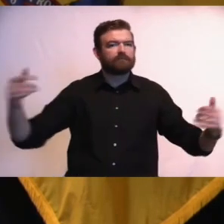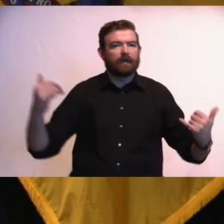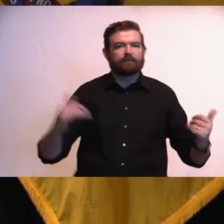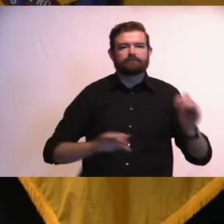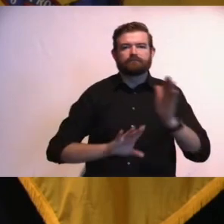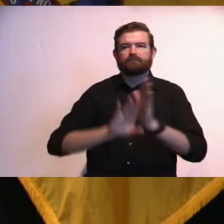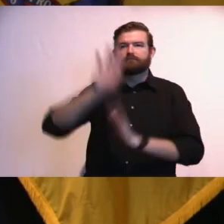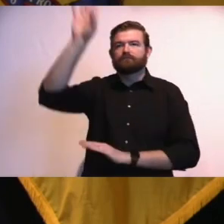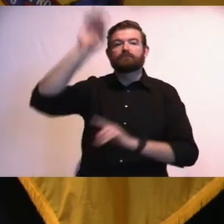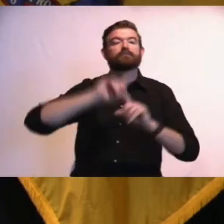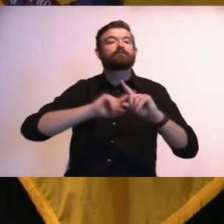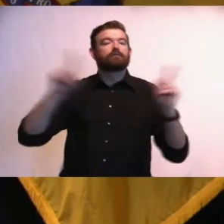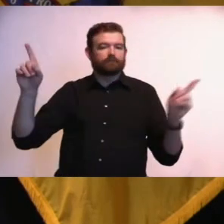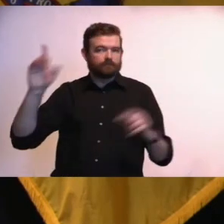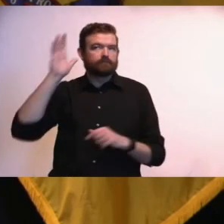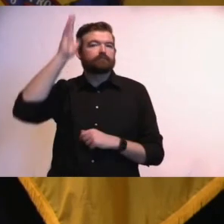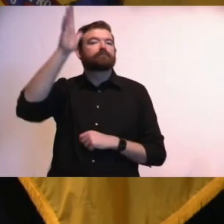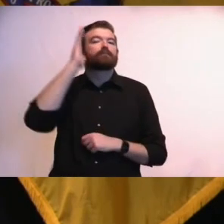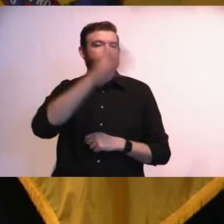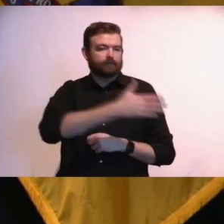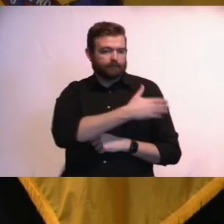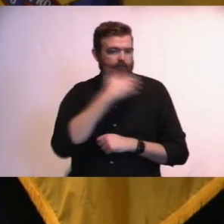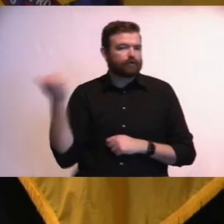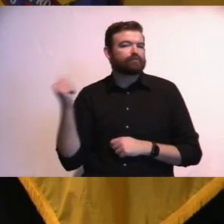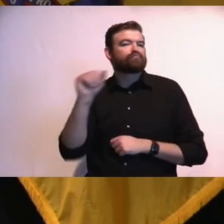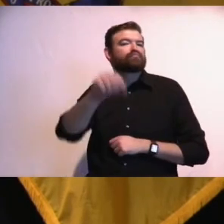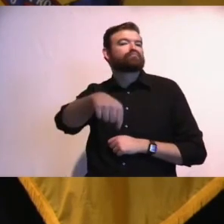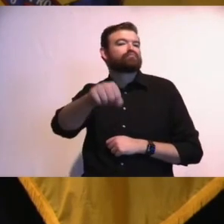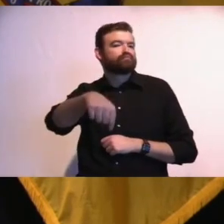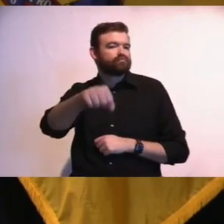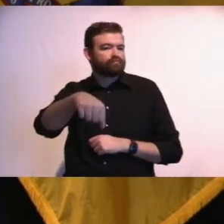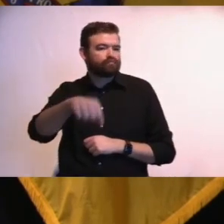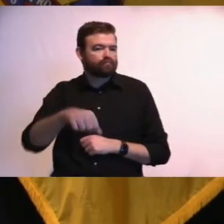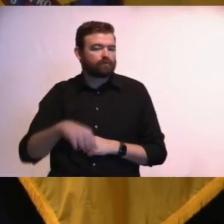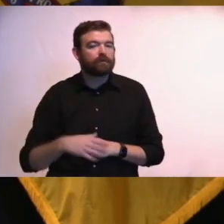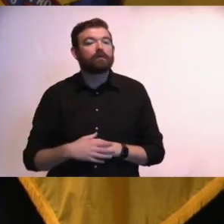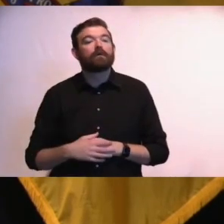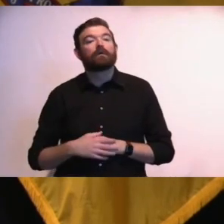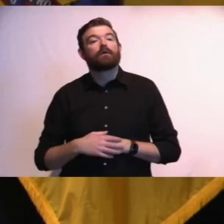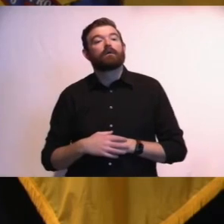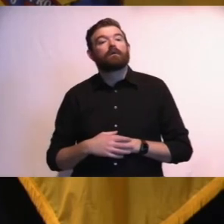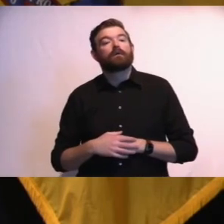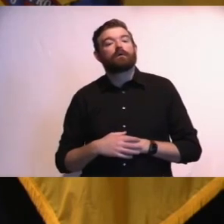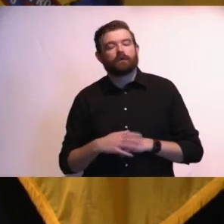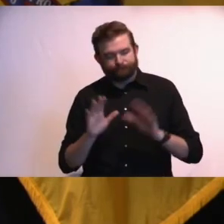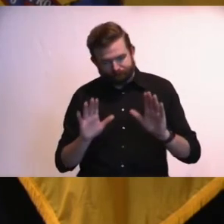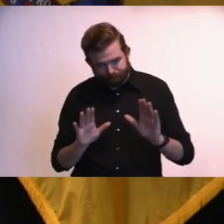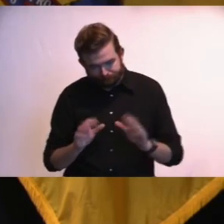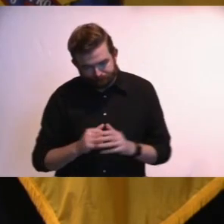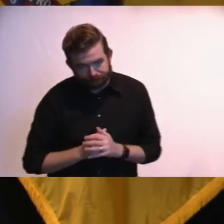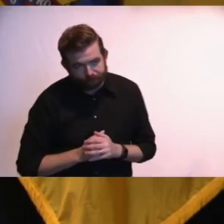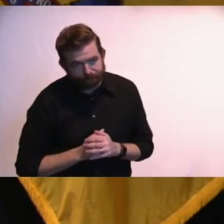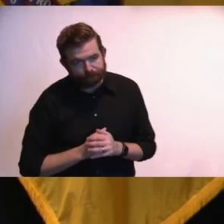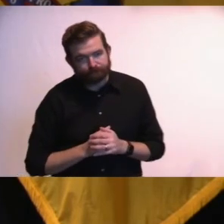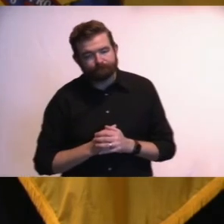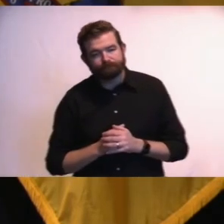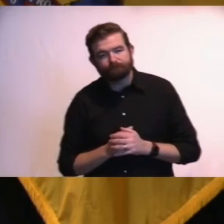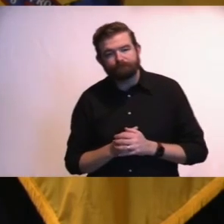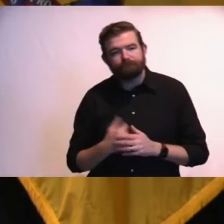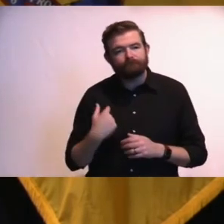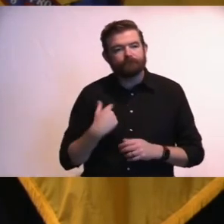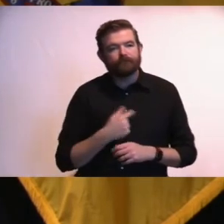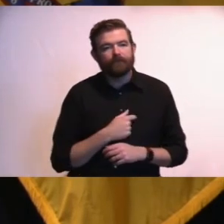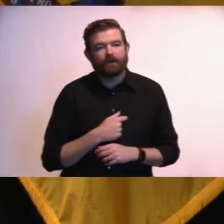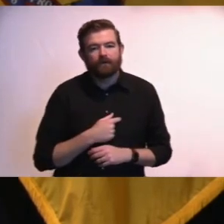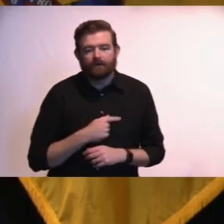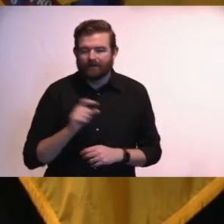There's just no question about that. And that will allow us to, listen, we have to keep schools open at all